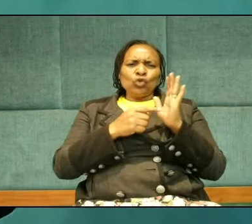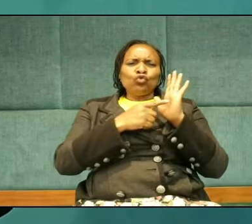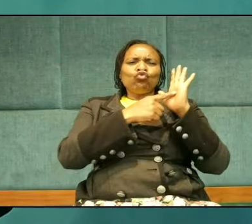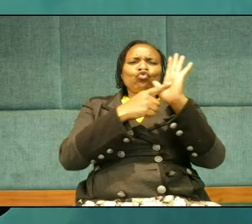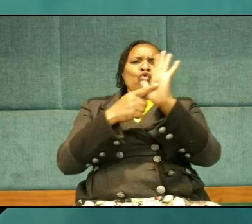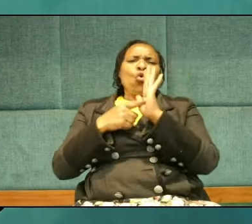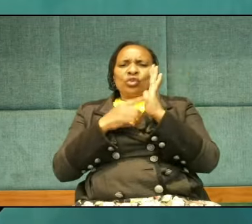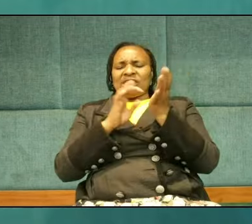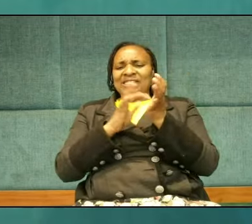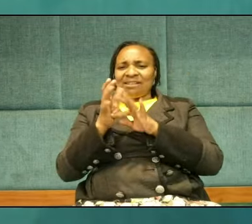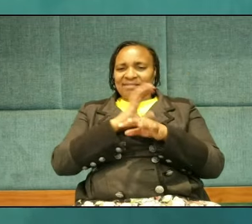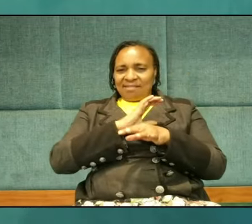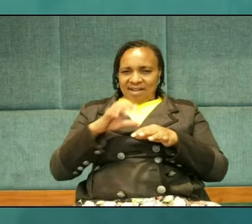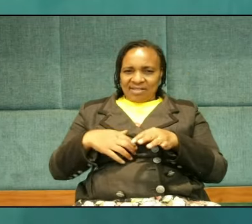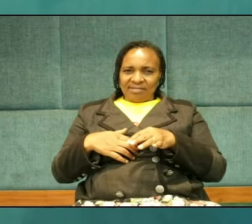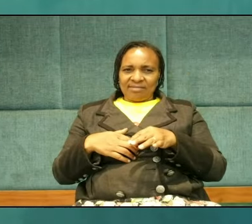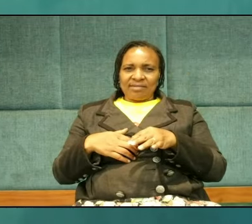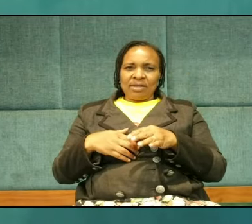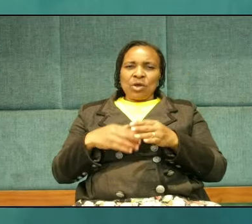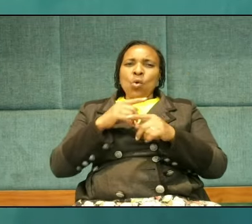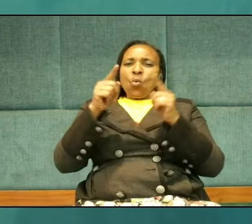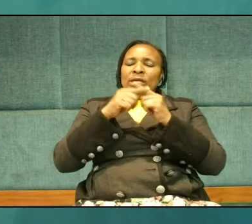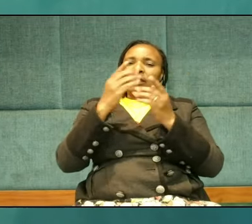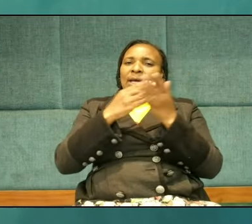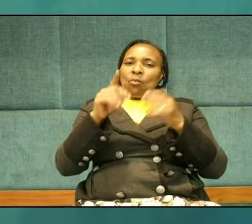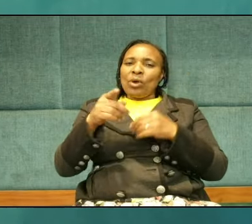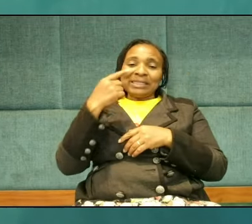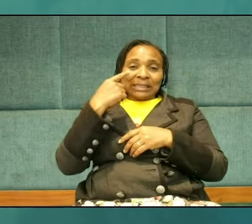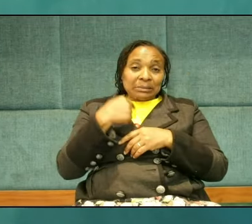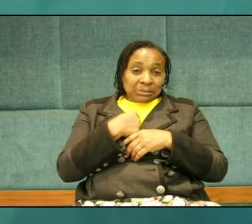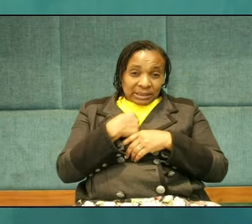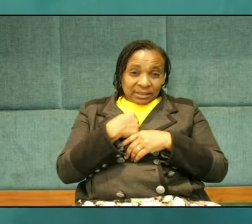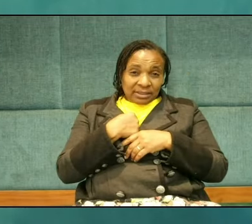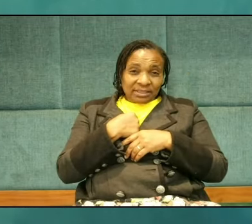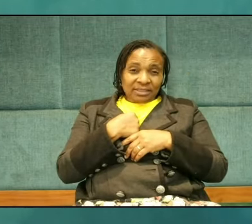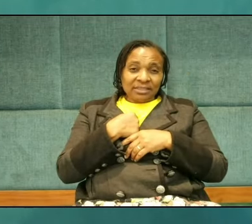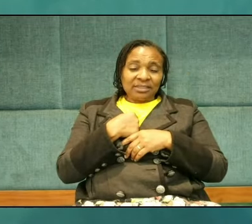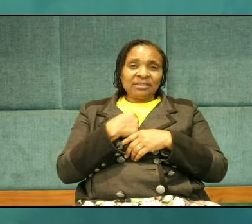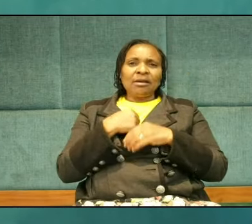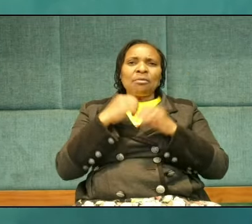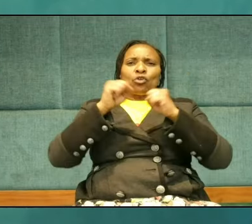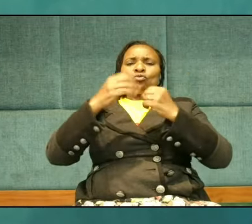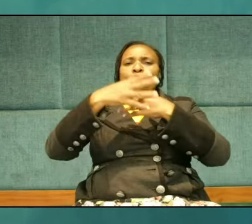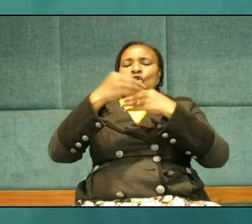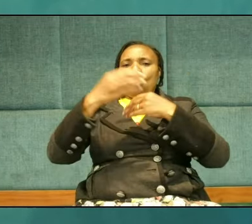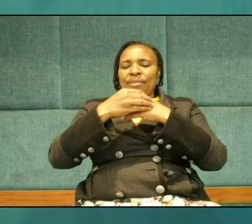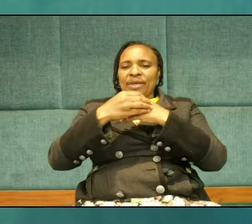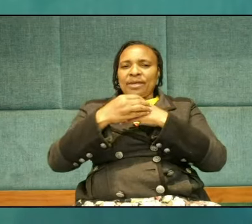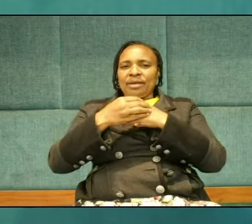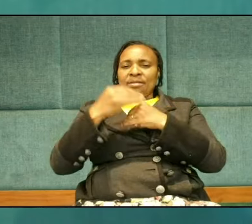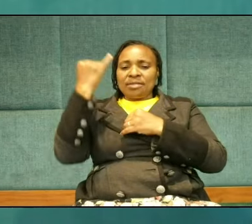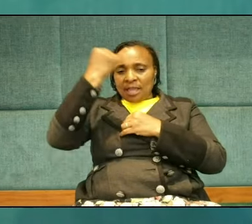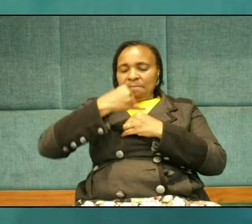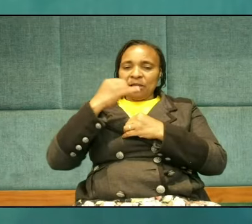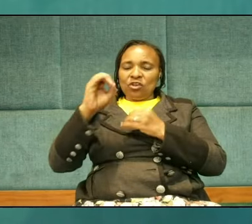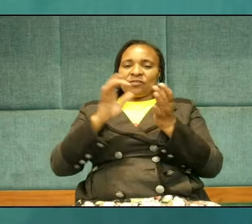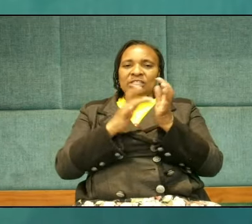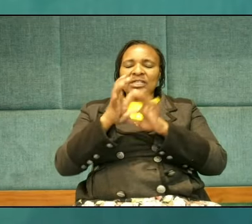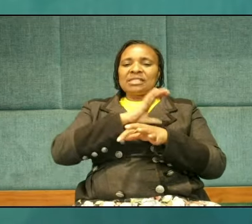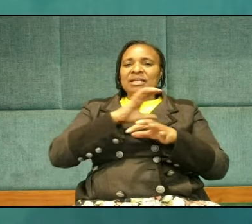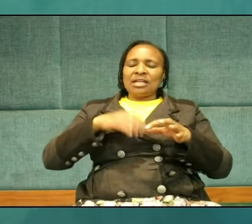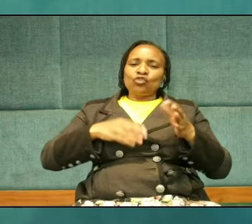we should manifest Christ. Actually, when someone sees me, I should emulate the image of Christ through